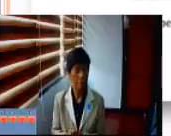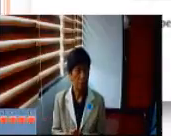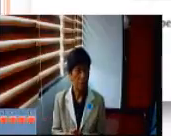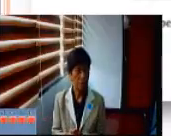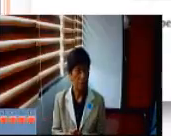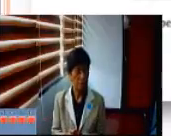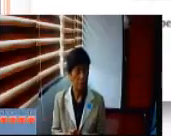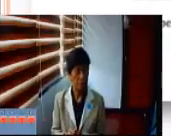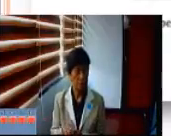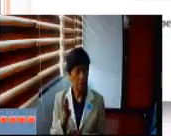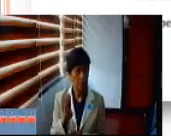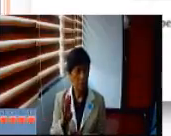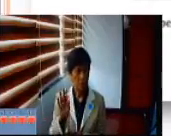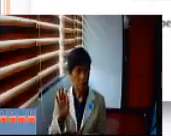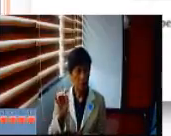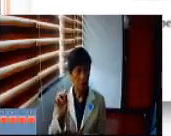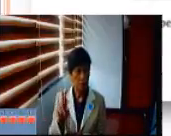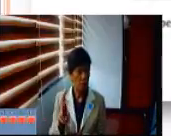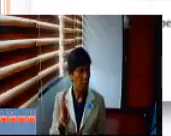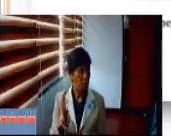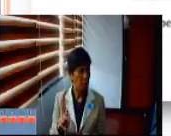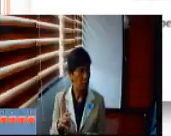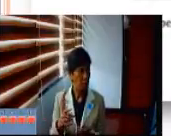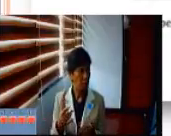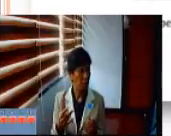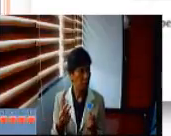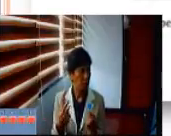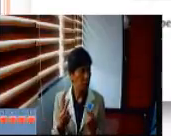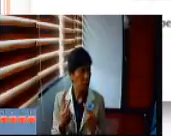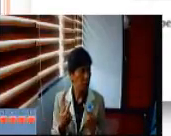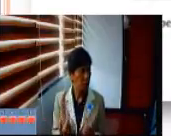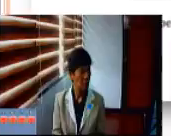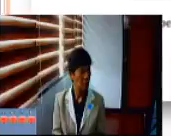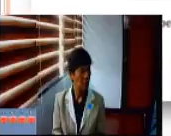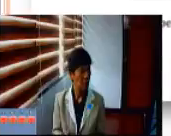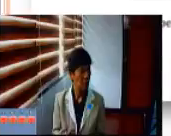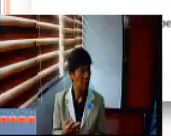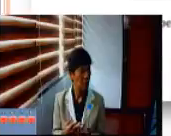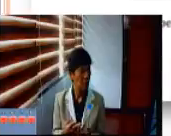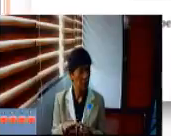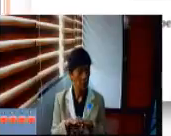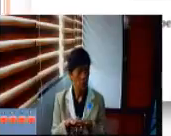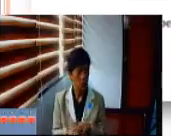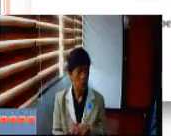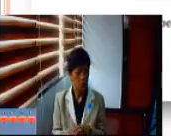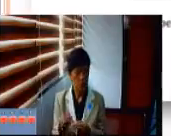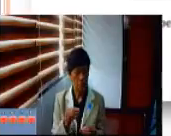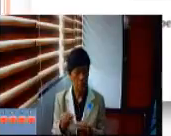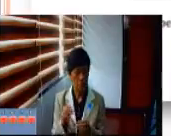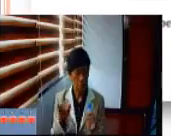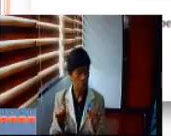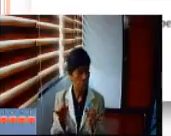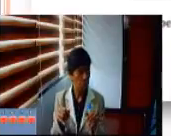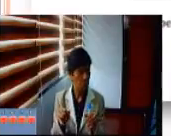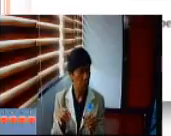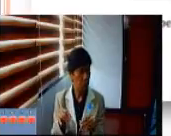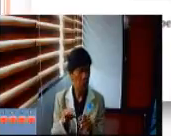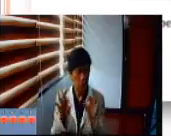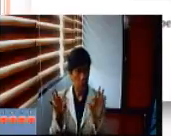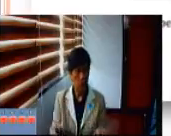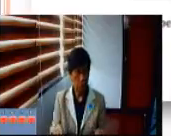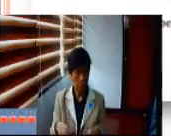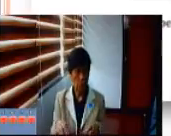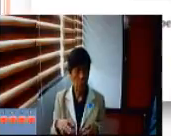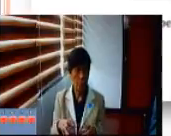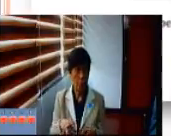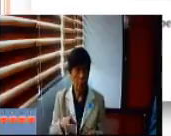the BIFAR has already mainstreamed its climate change disaster risk reduction management strategic framework. Pinagsama na